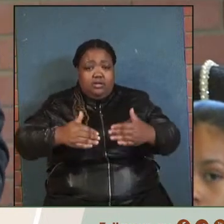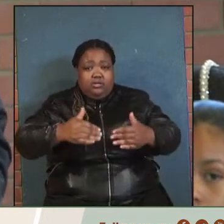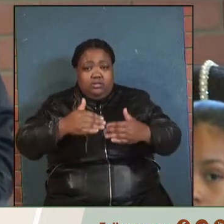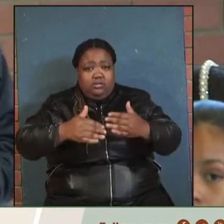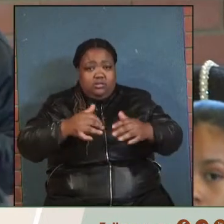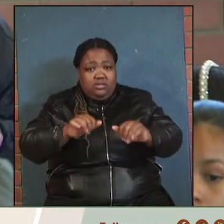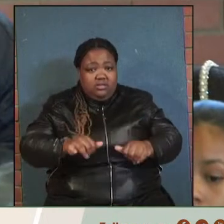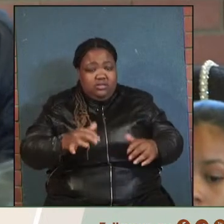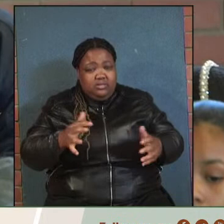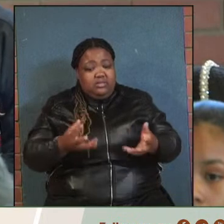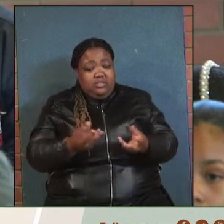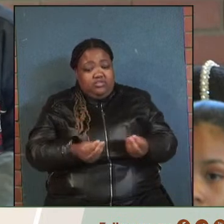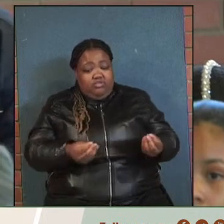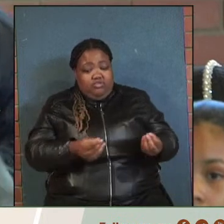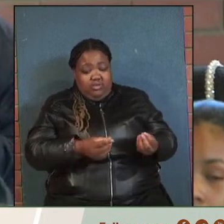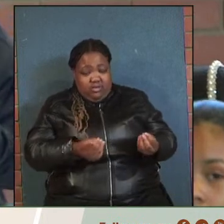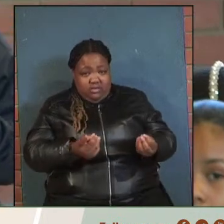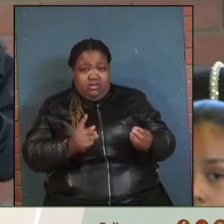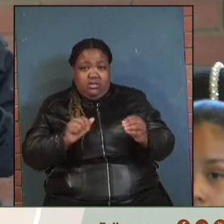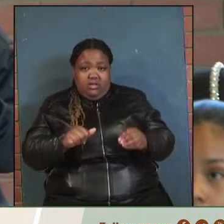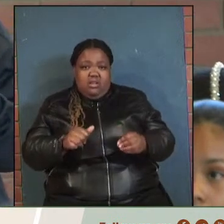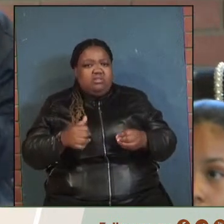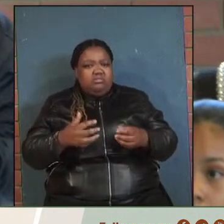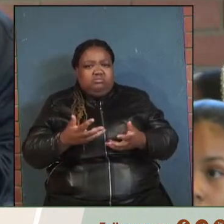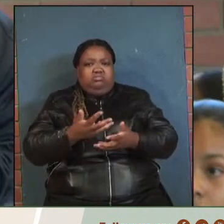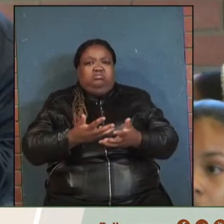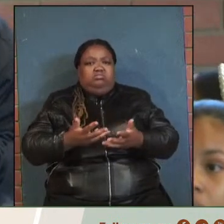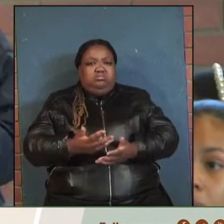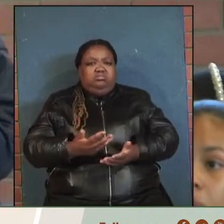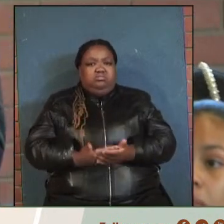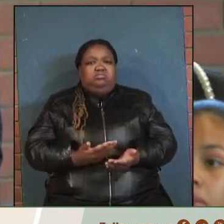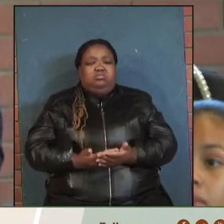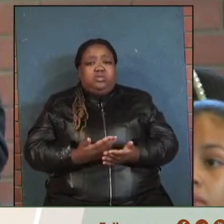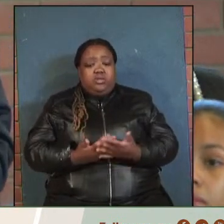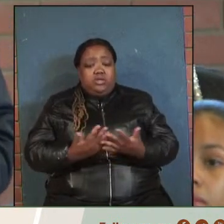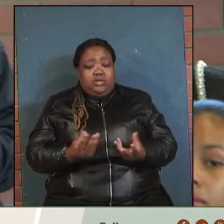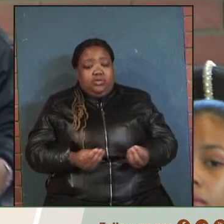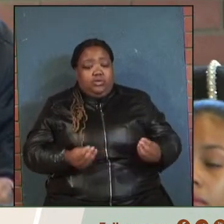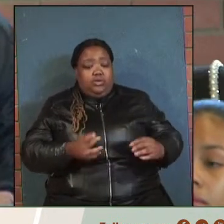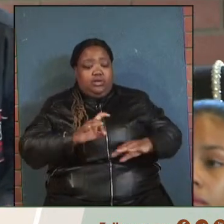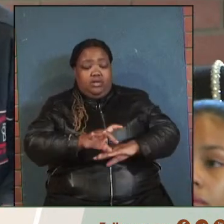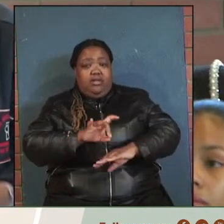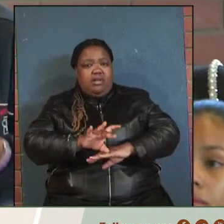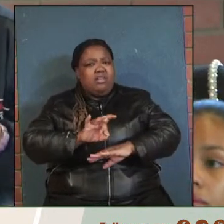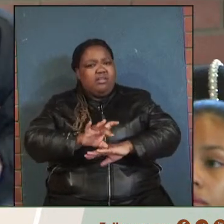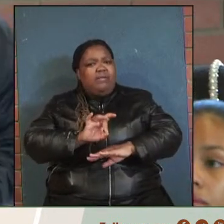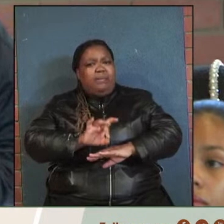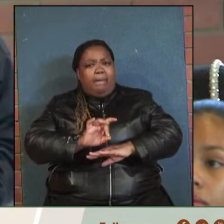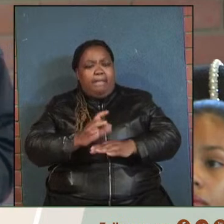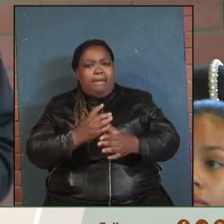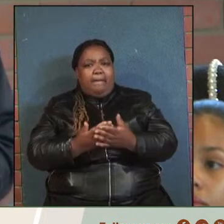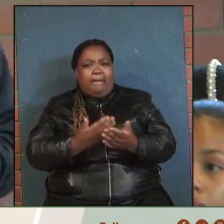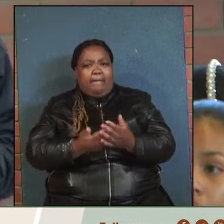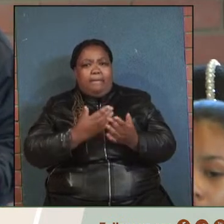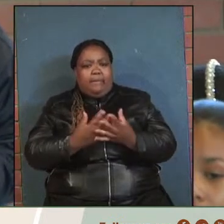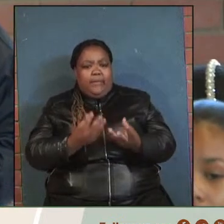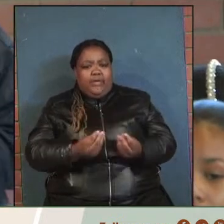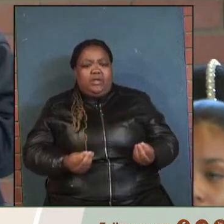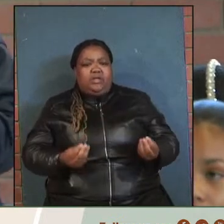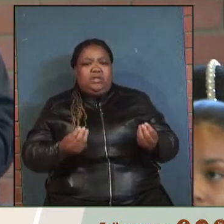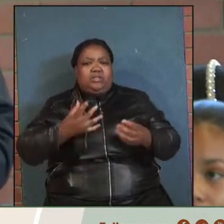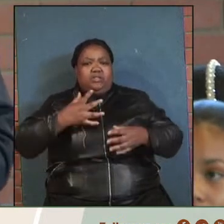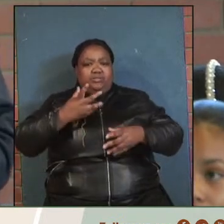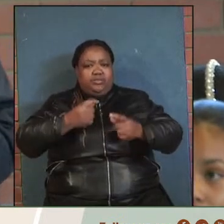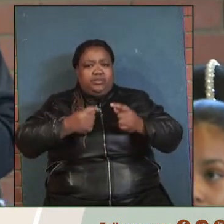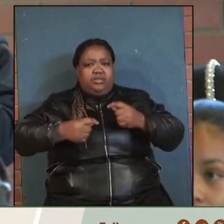able to talk to the children and to also be able to advise them about this. They should talk to the children who are selling drugs,